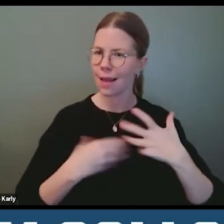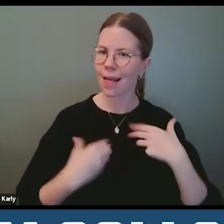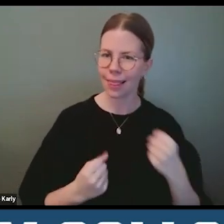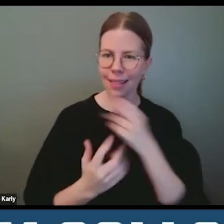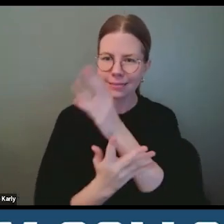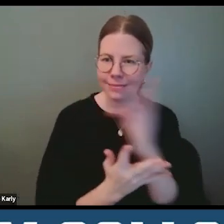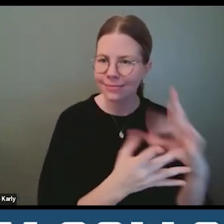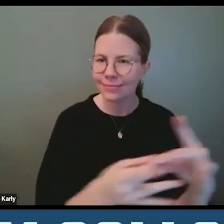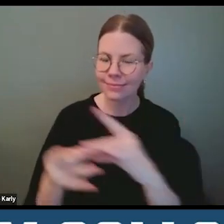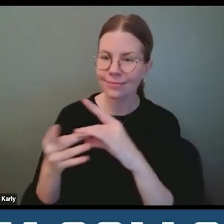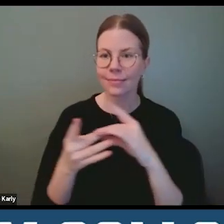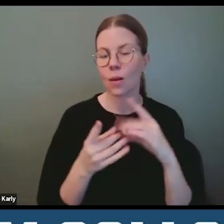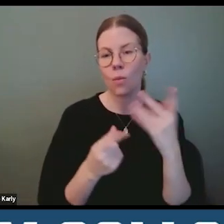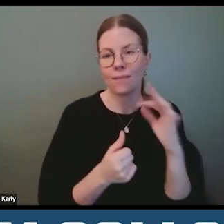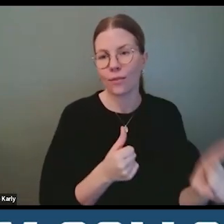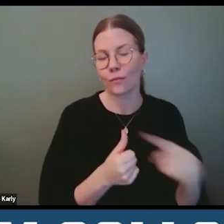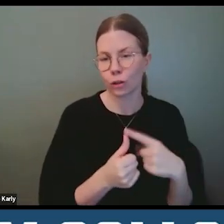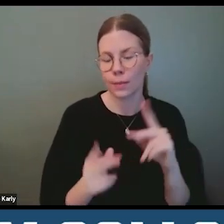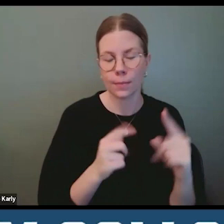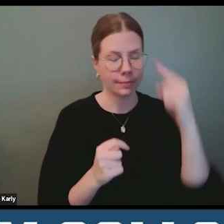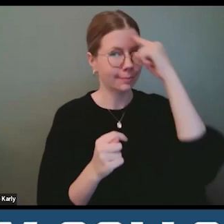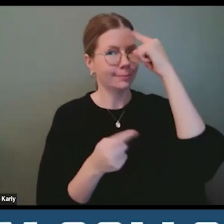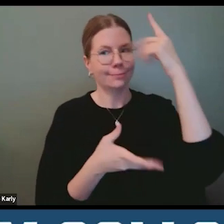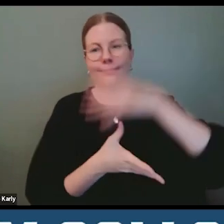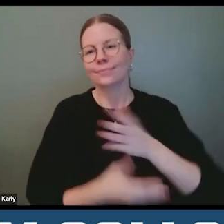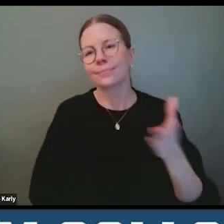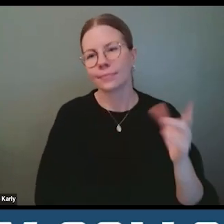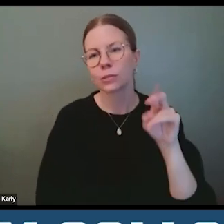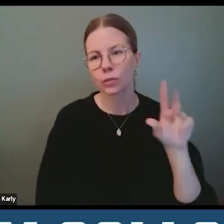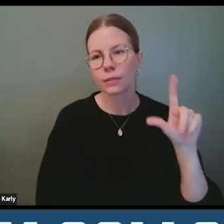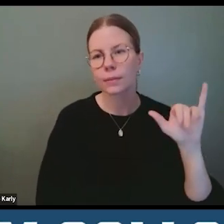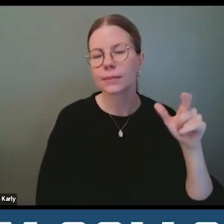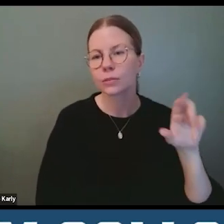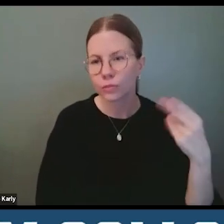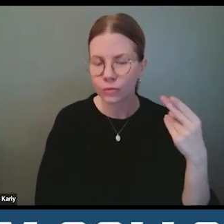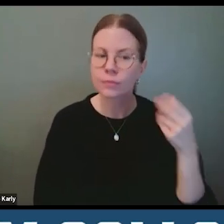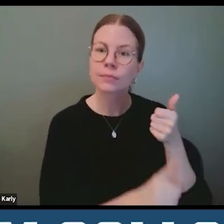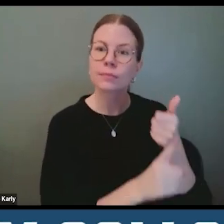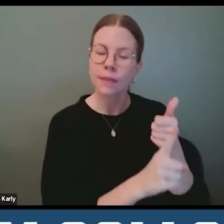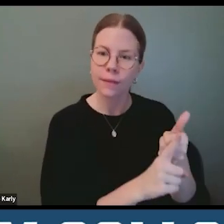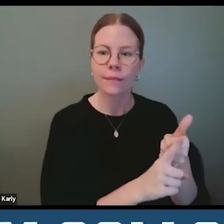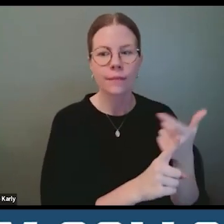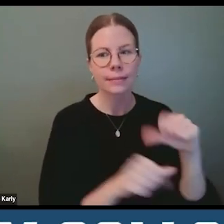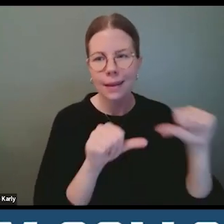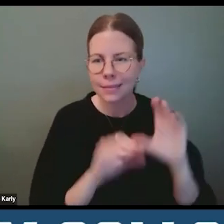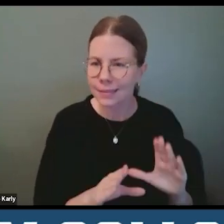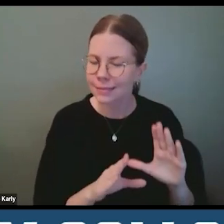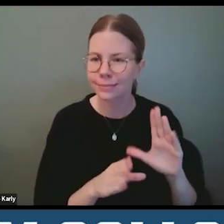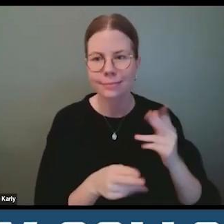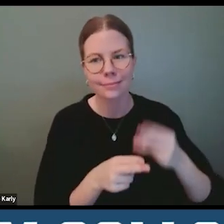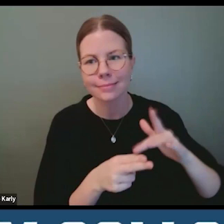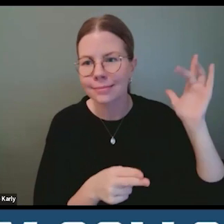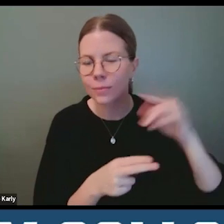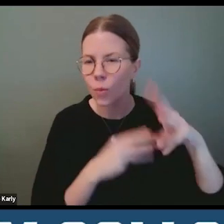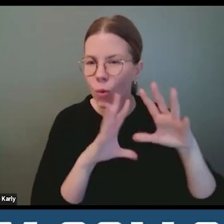that short list very quickly. Dr. Lipsitch is a world-renowned scientist who has worked in antimicrobial resistance,